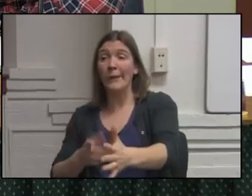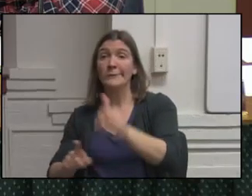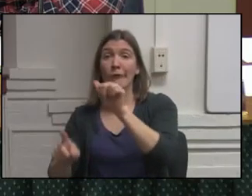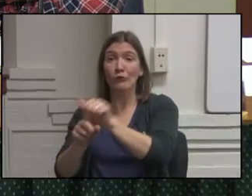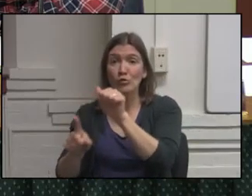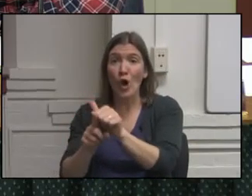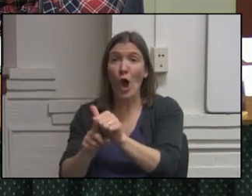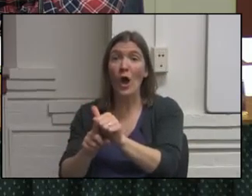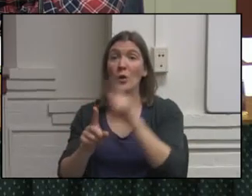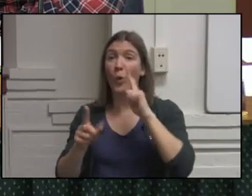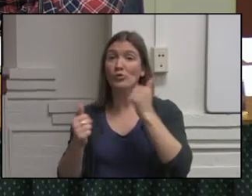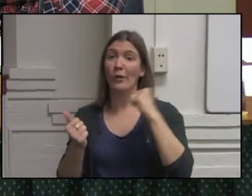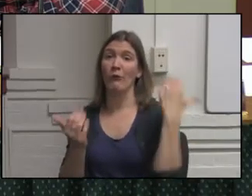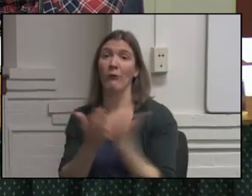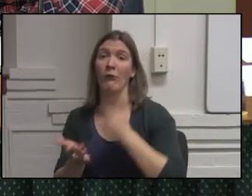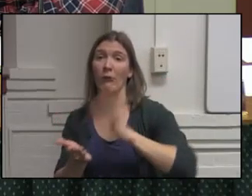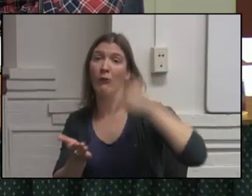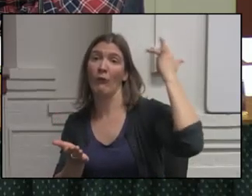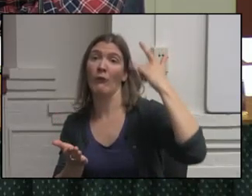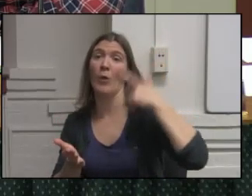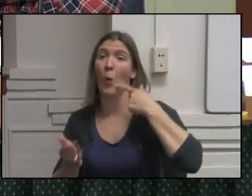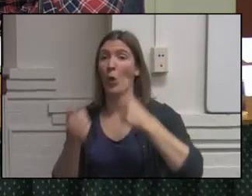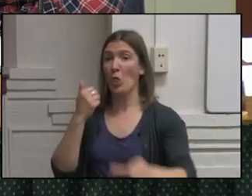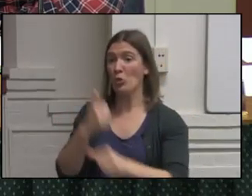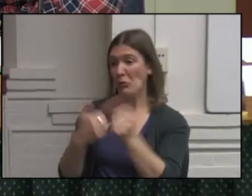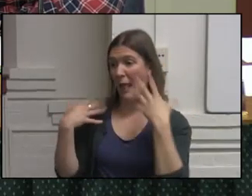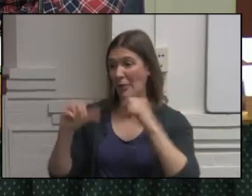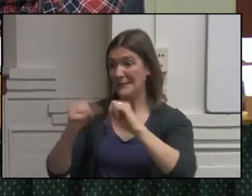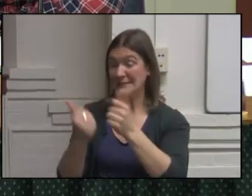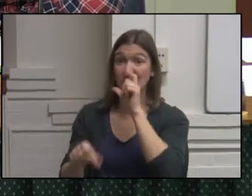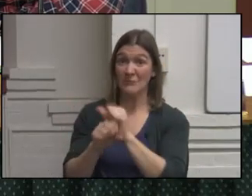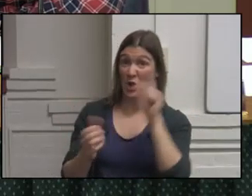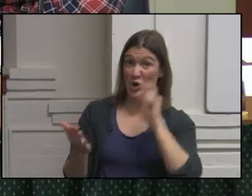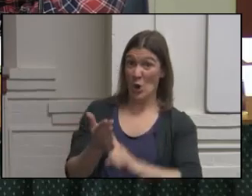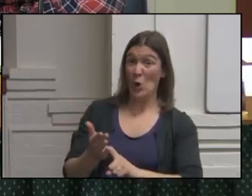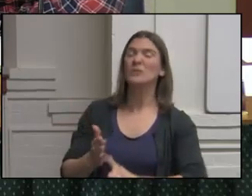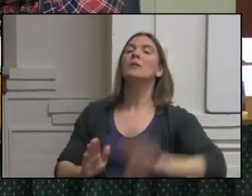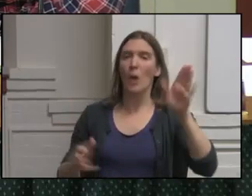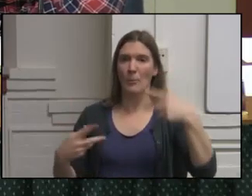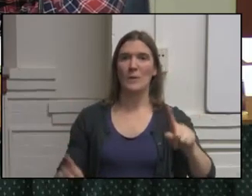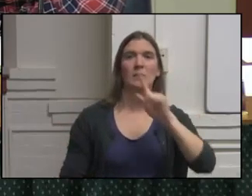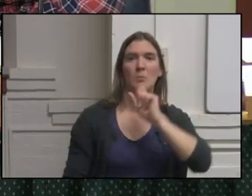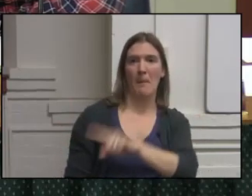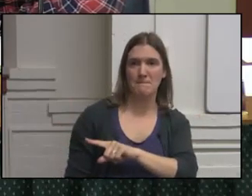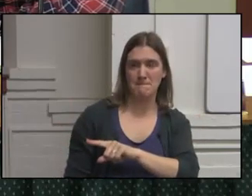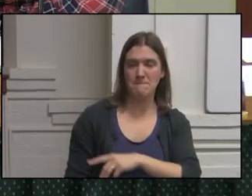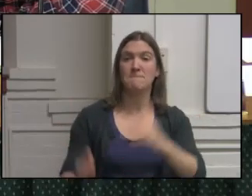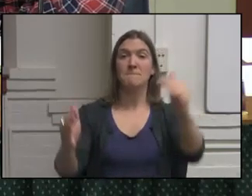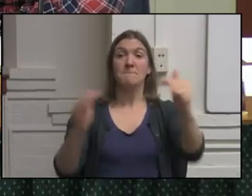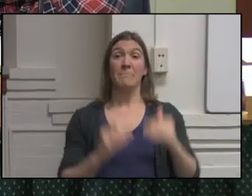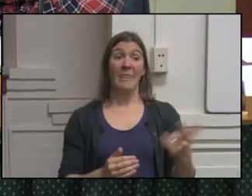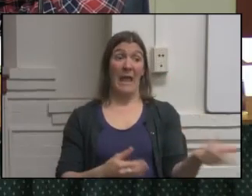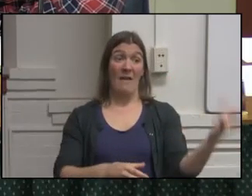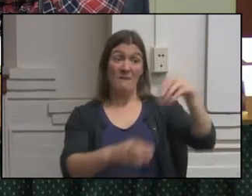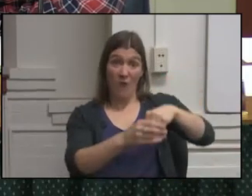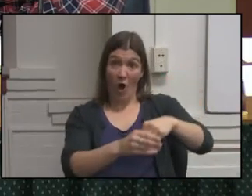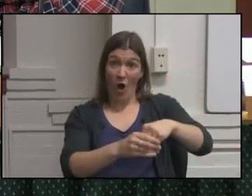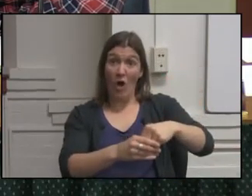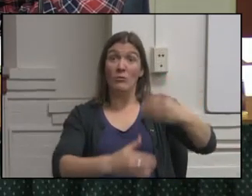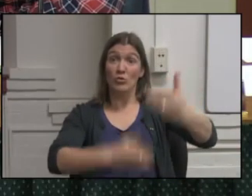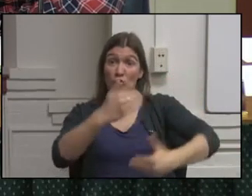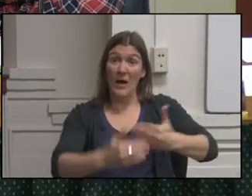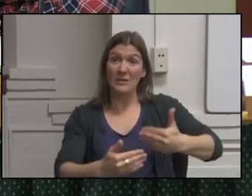of authority, or an act threatening health or safety. Two, assisting or participating in a proceeding